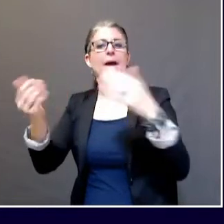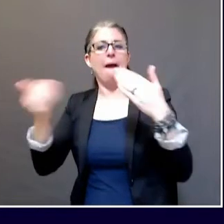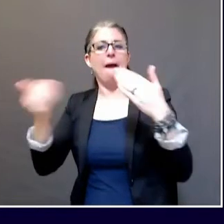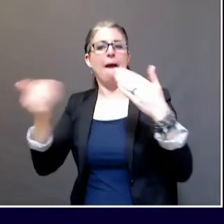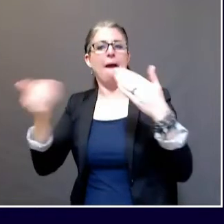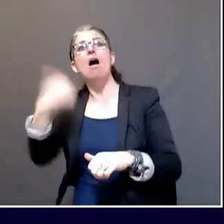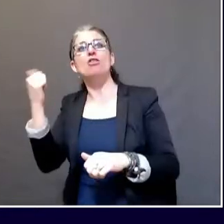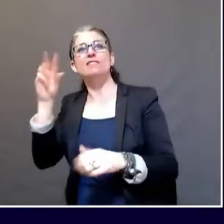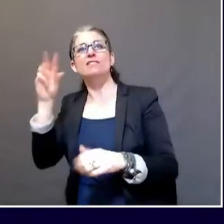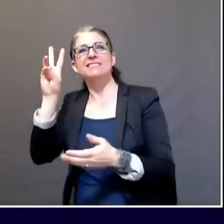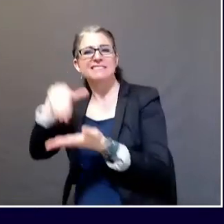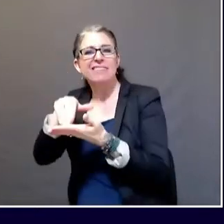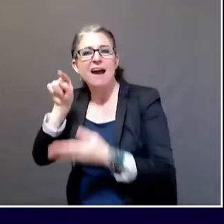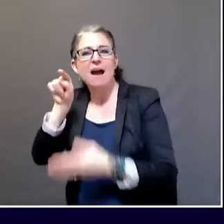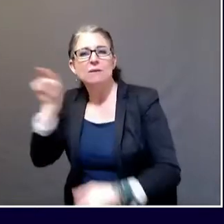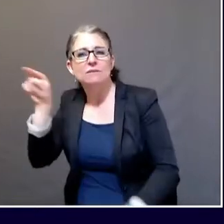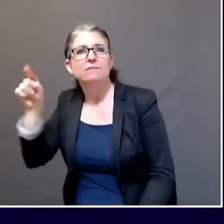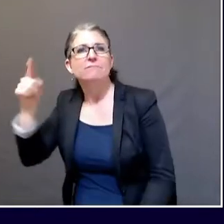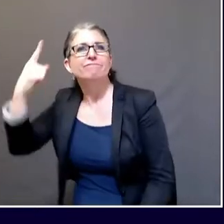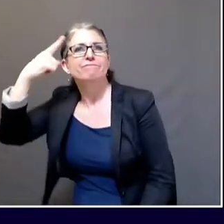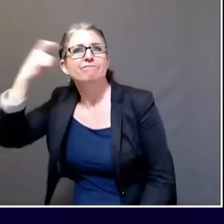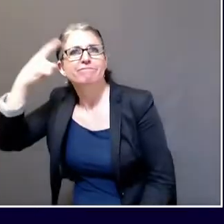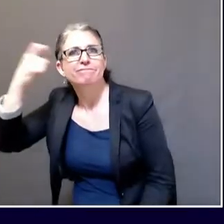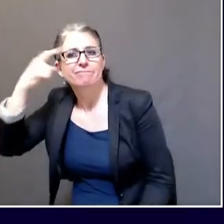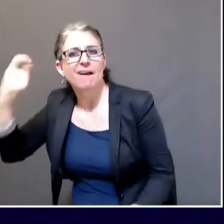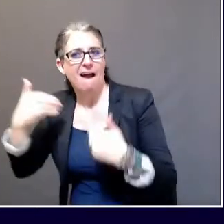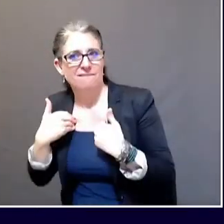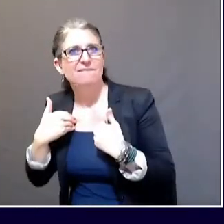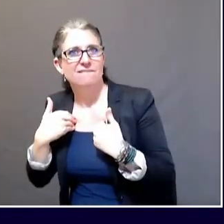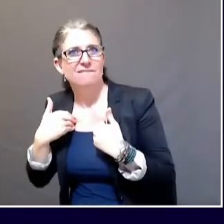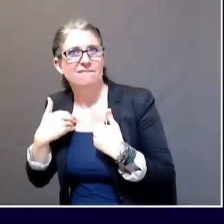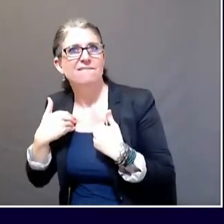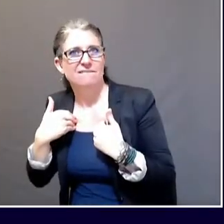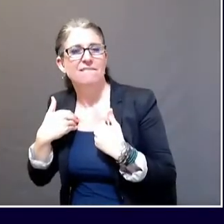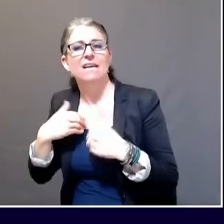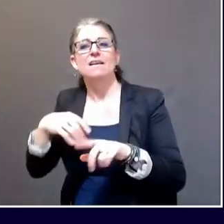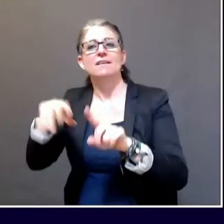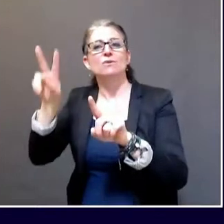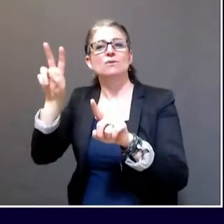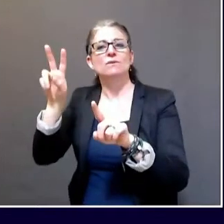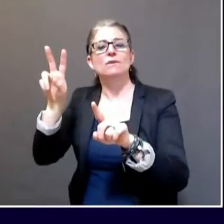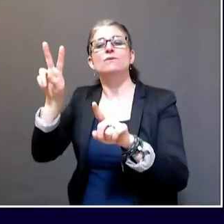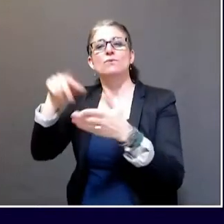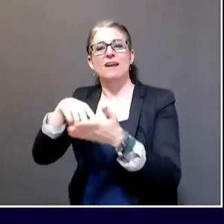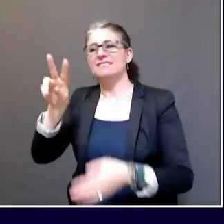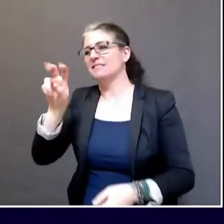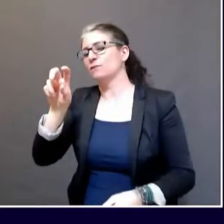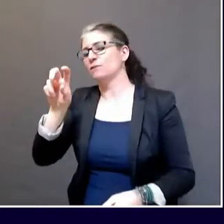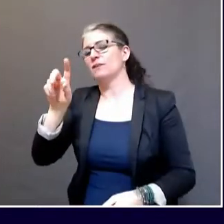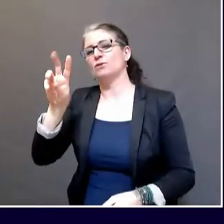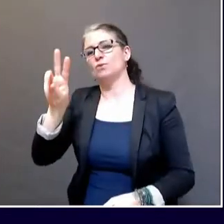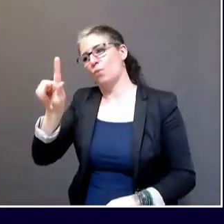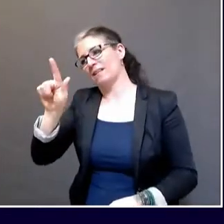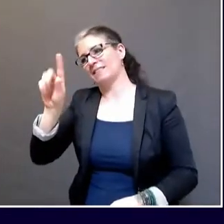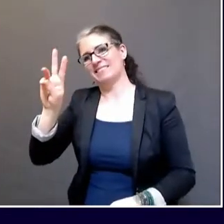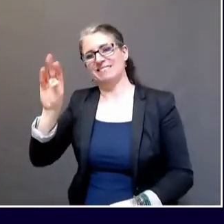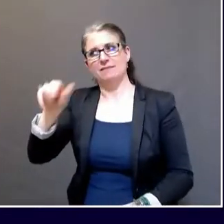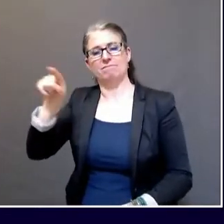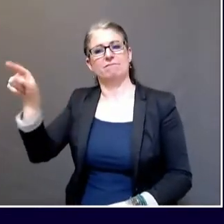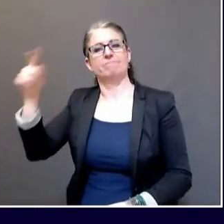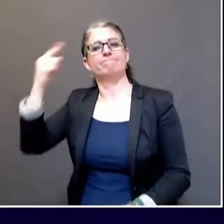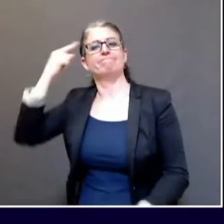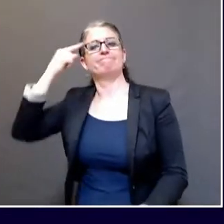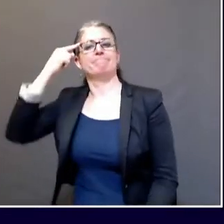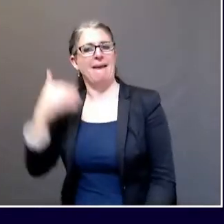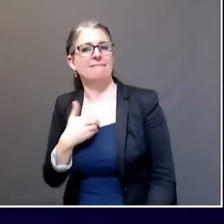6,228 cases are probable. Since we started our activation around COVID-19, there have been a total now